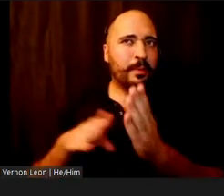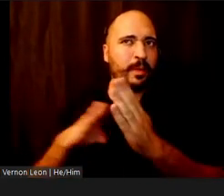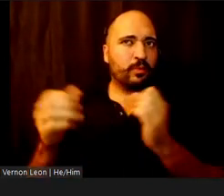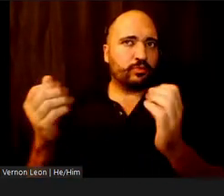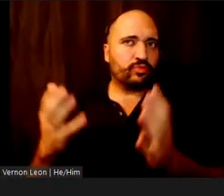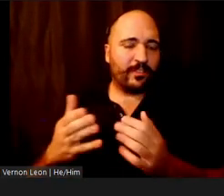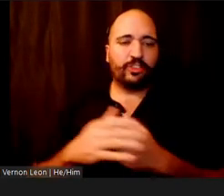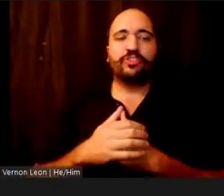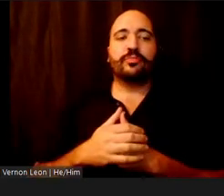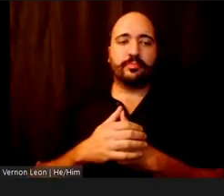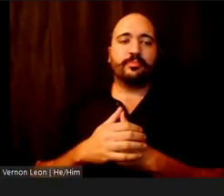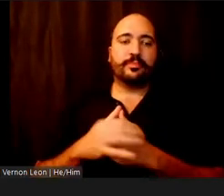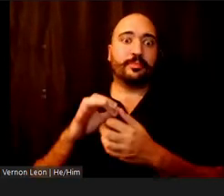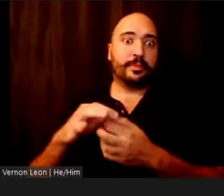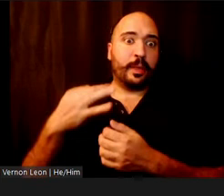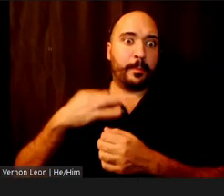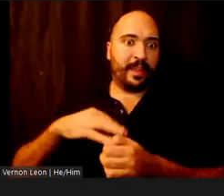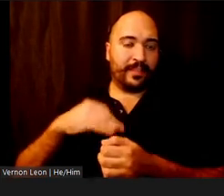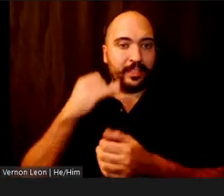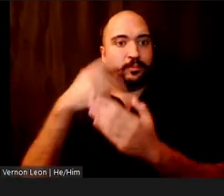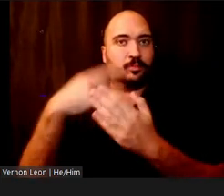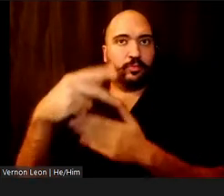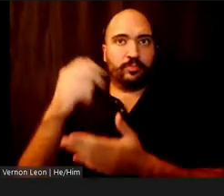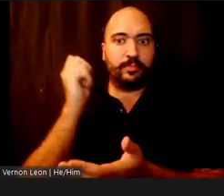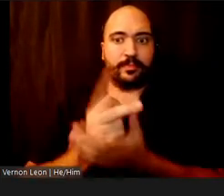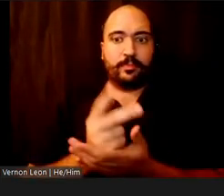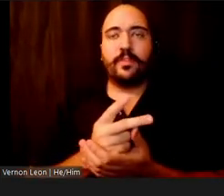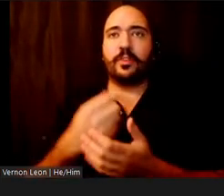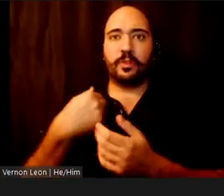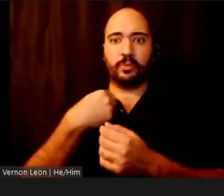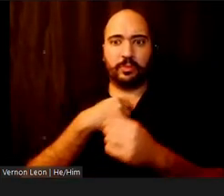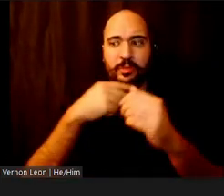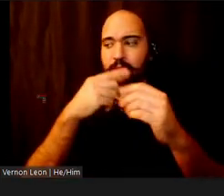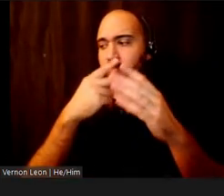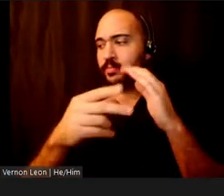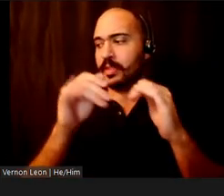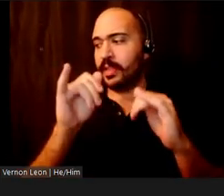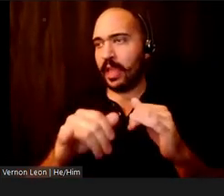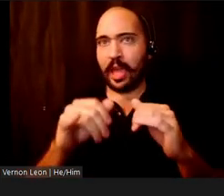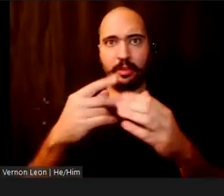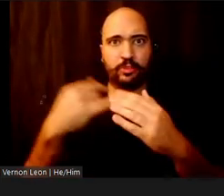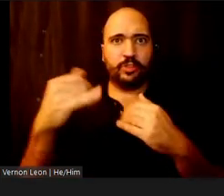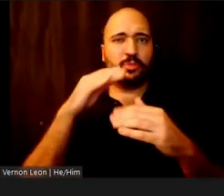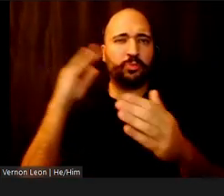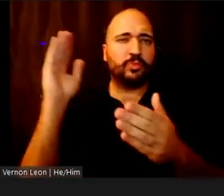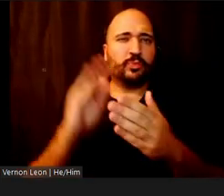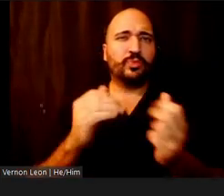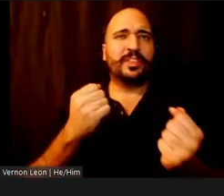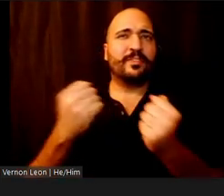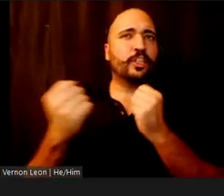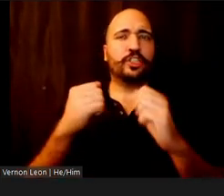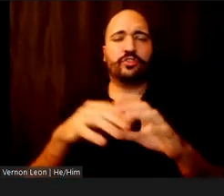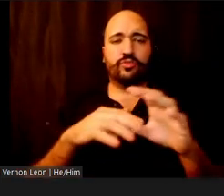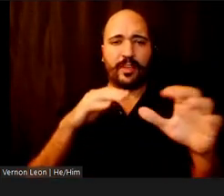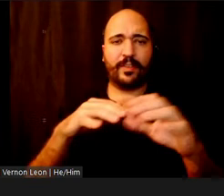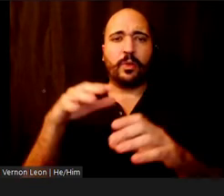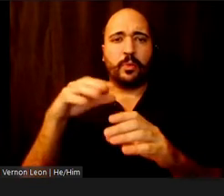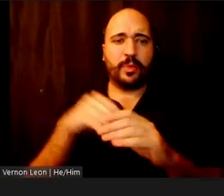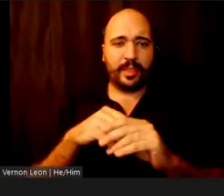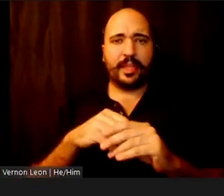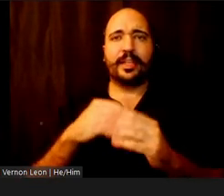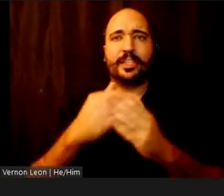to benefits, if the program is approved, we anticipate the project would reduce vehicular traffic in and near the Manhattan Central Business District.